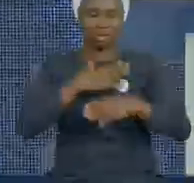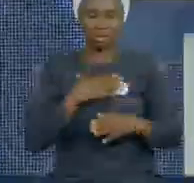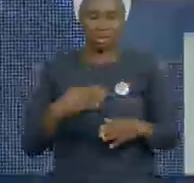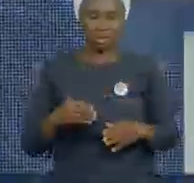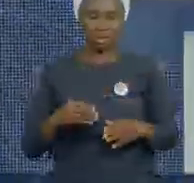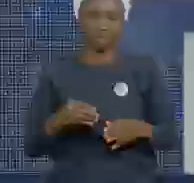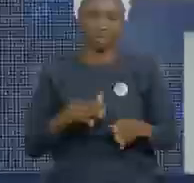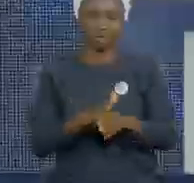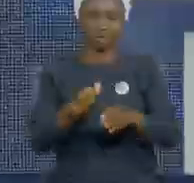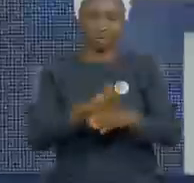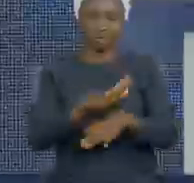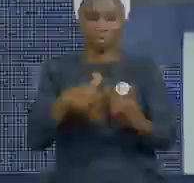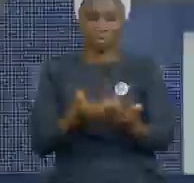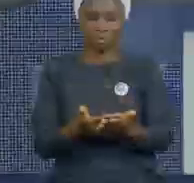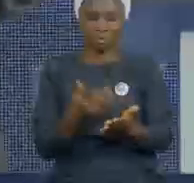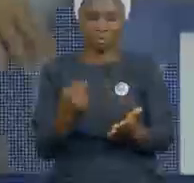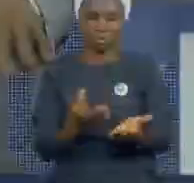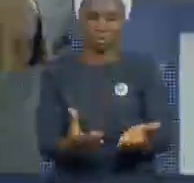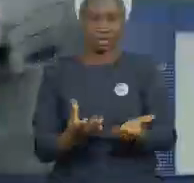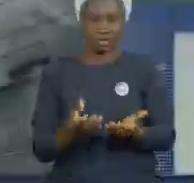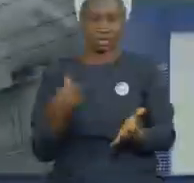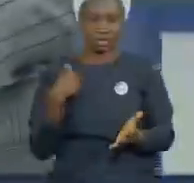all the desires we'll have.